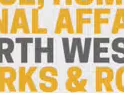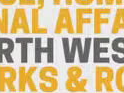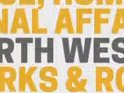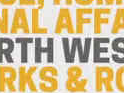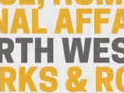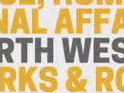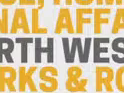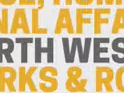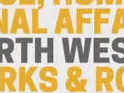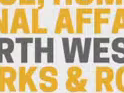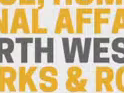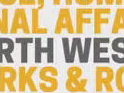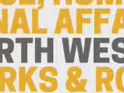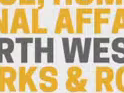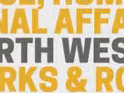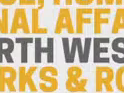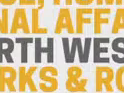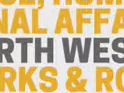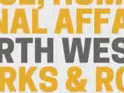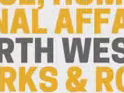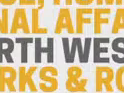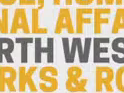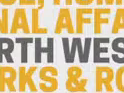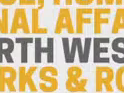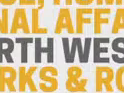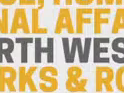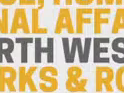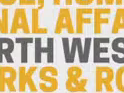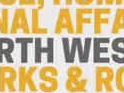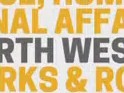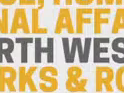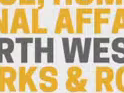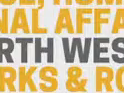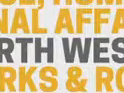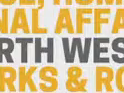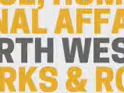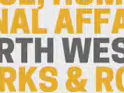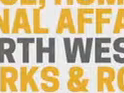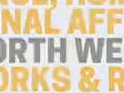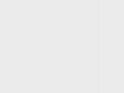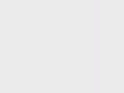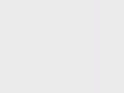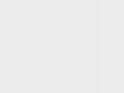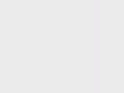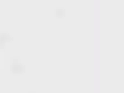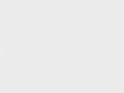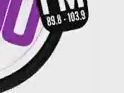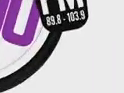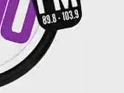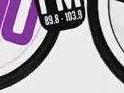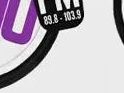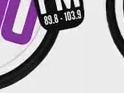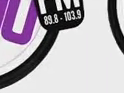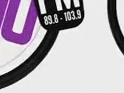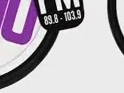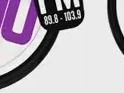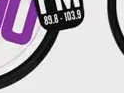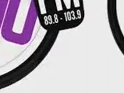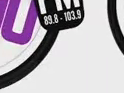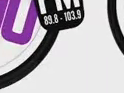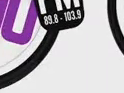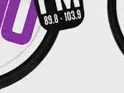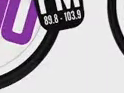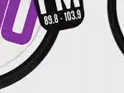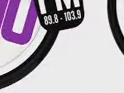Cooperative Governance and Traditional Affairs, vote 9. Program by program. Program 1,